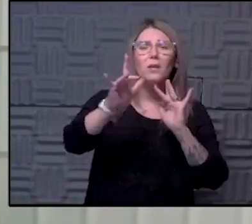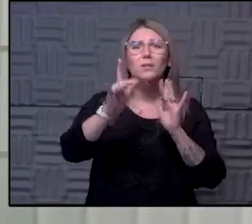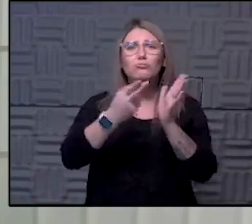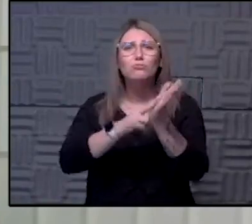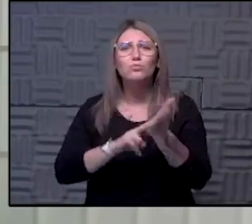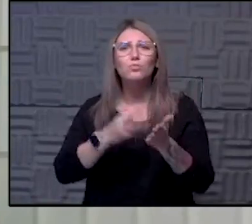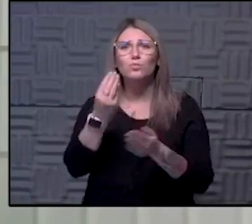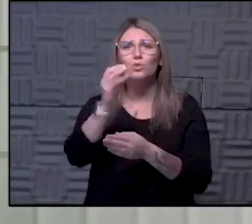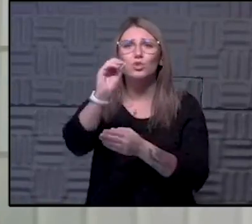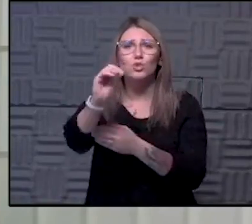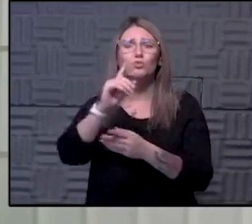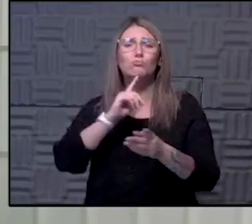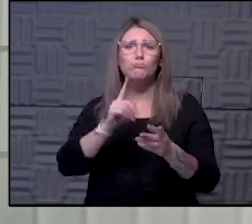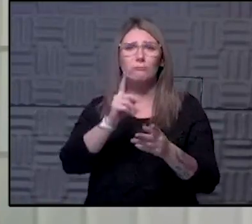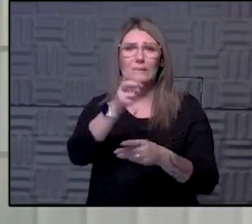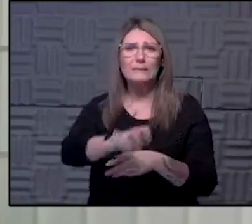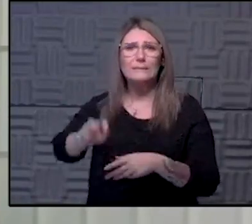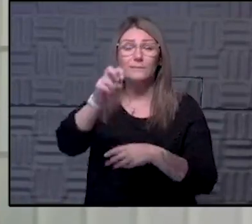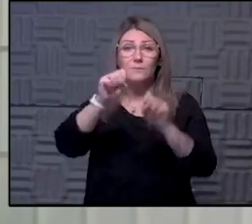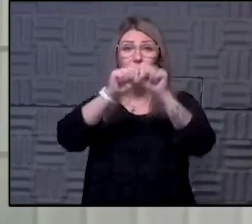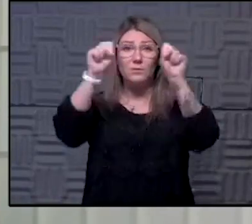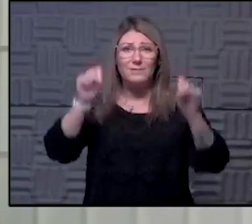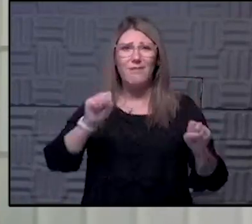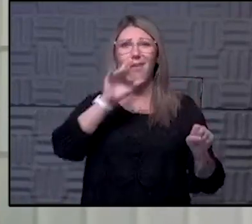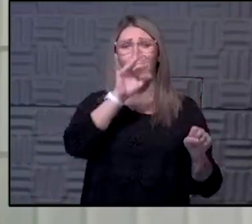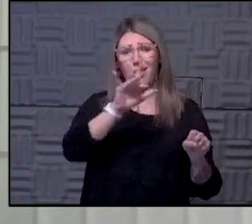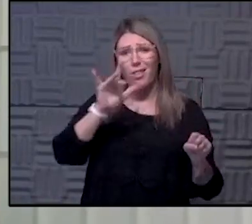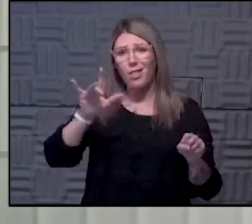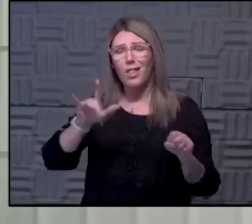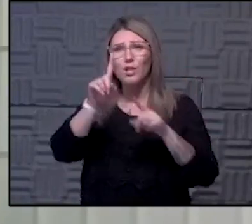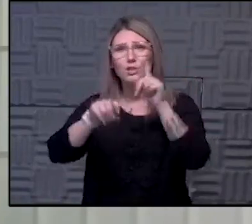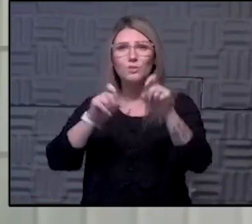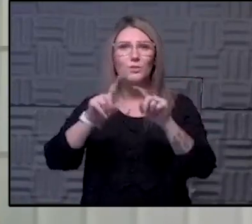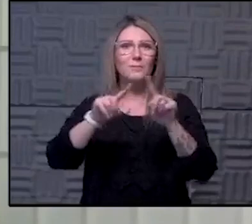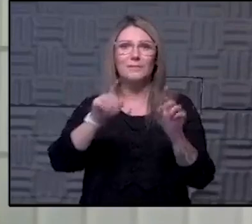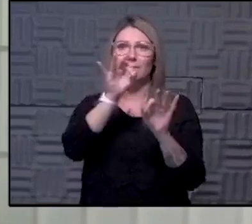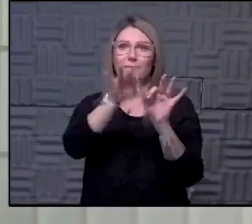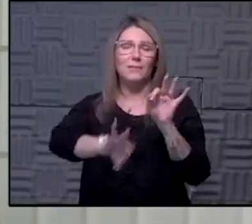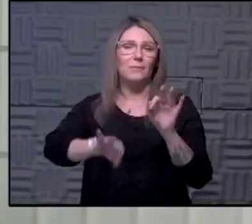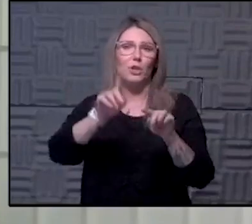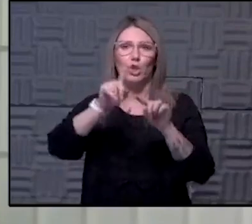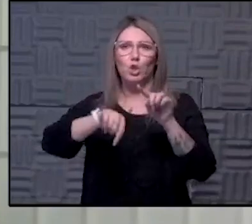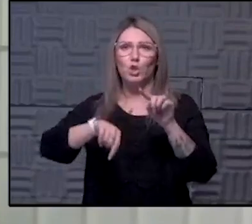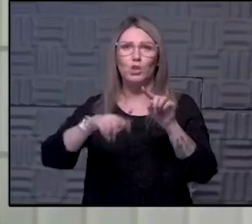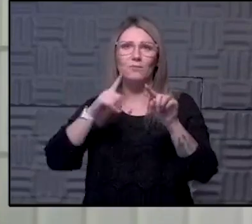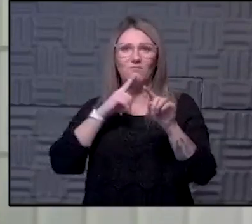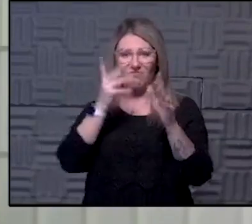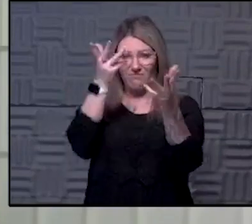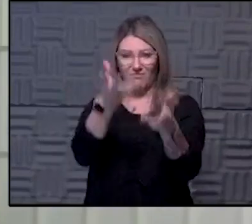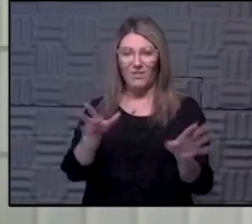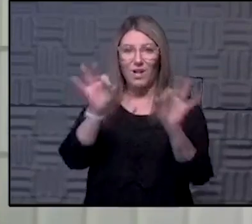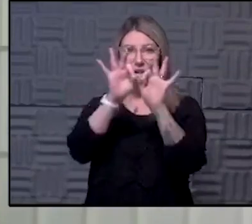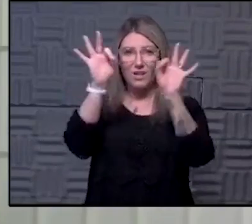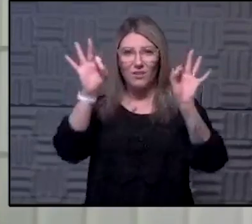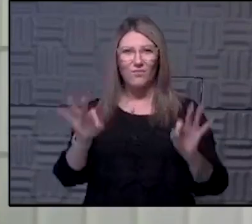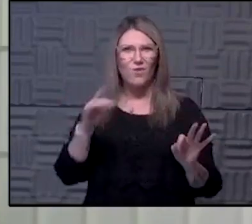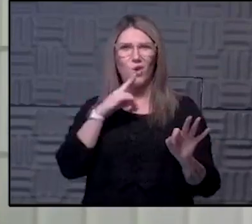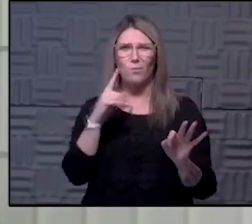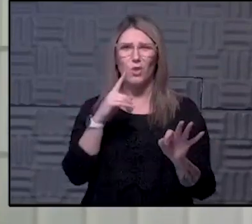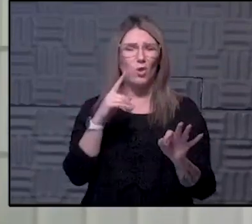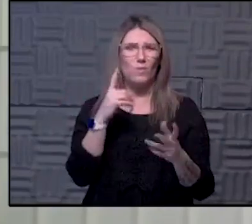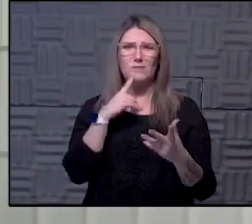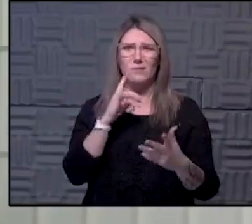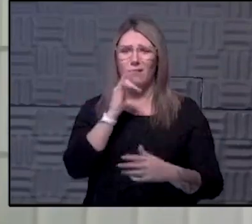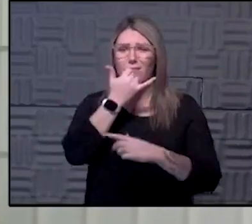Missouri Vaccine Navigator system, click through the survey items, but simply weren't able to complete the form. There was some glitch that they ran